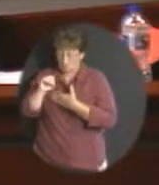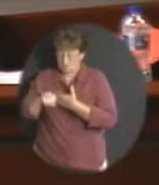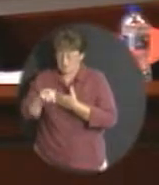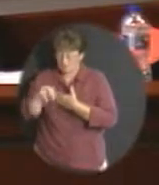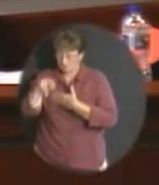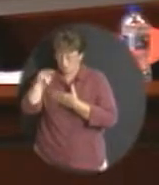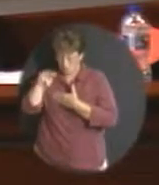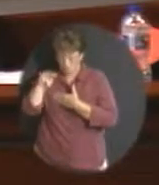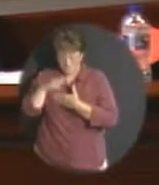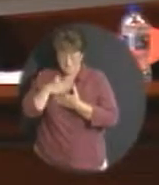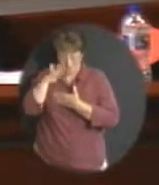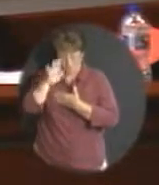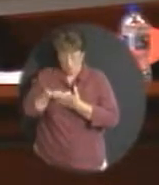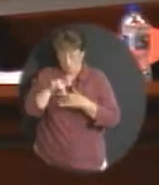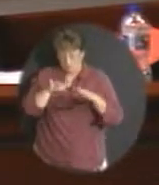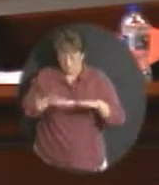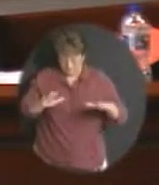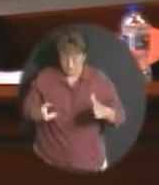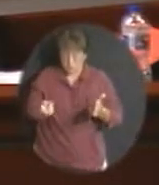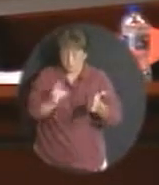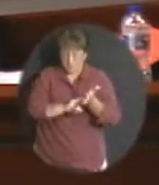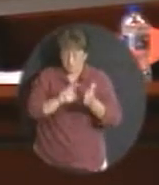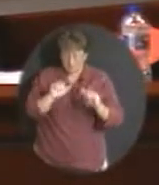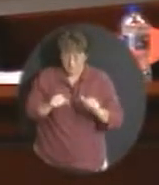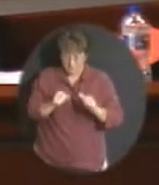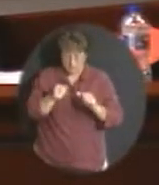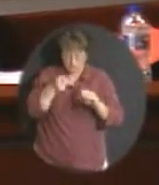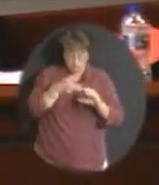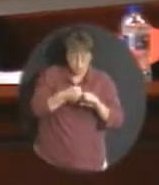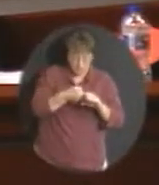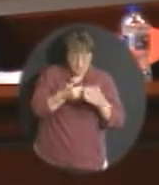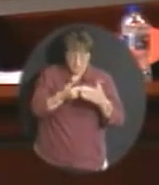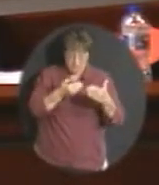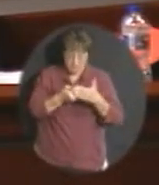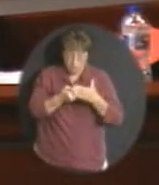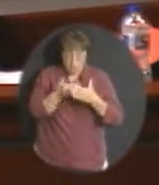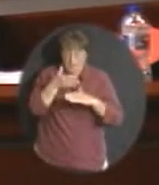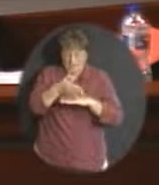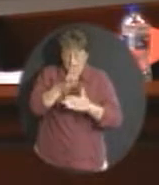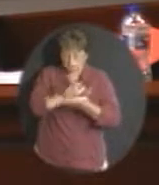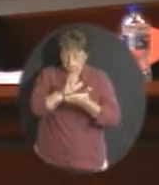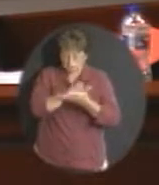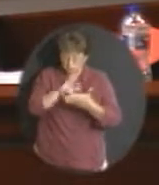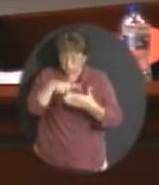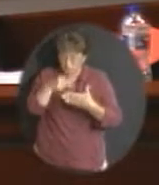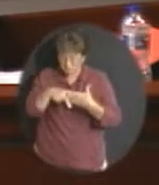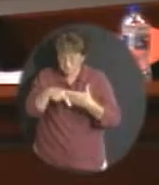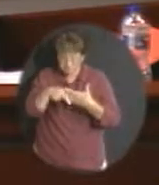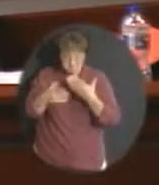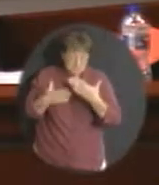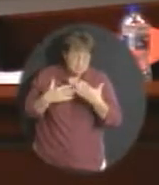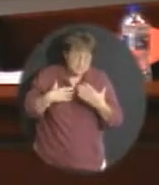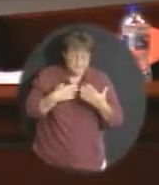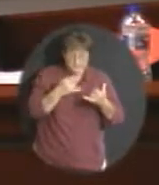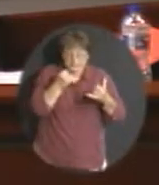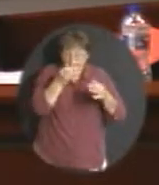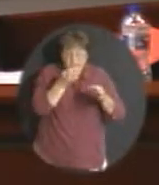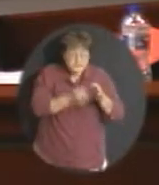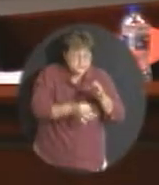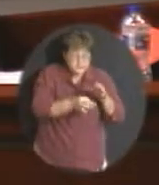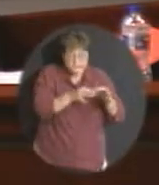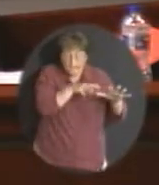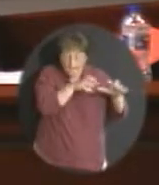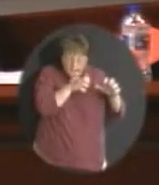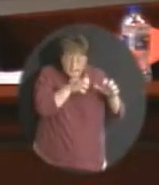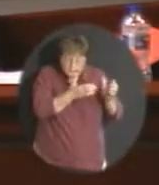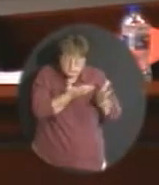field after school practices. They are there and obviously are doing things for getting ice and helping kids elevate